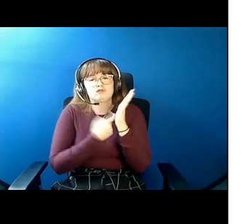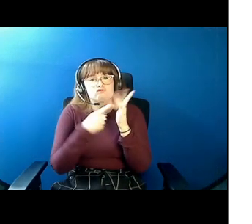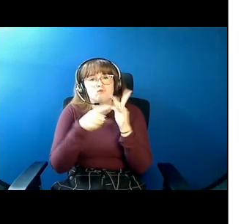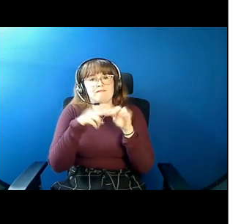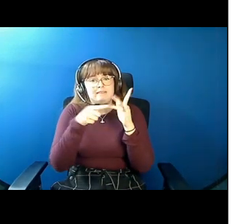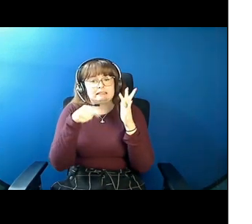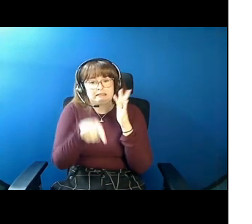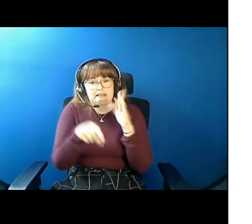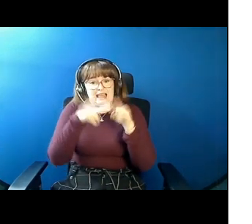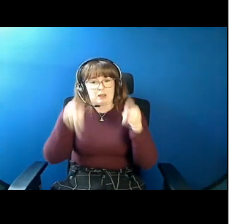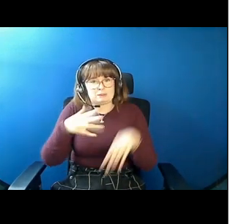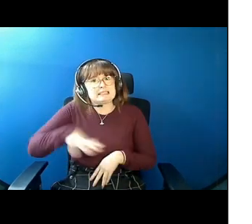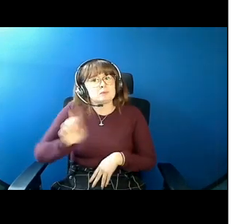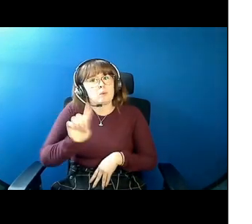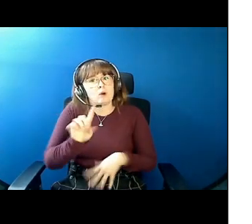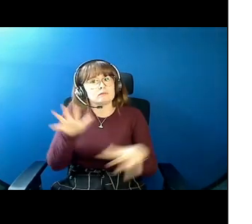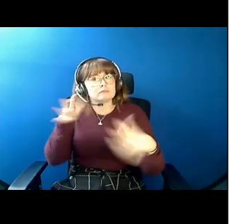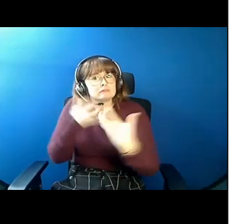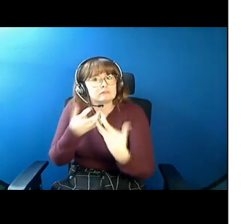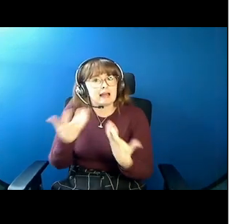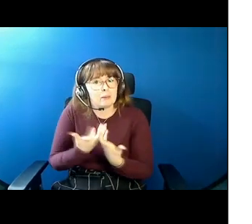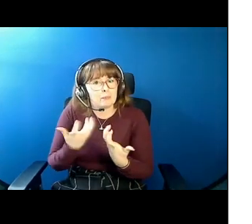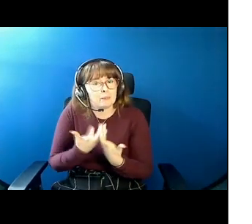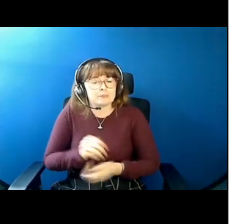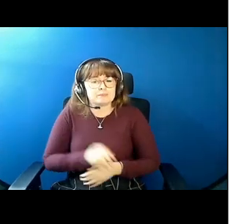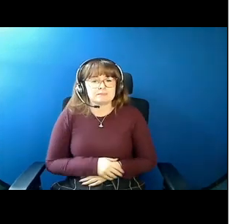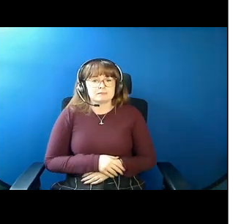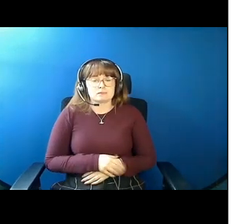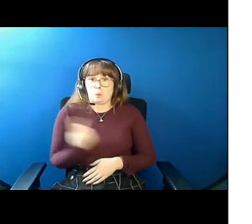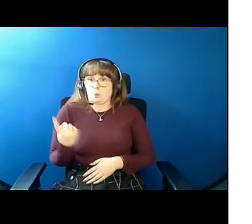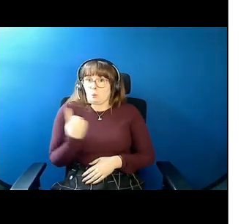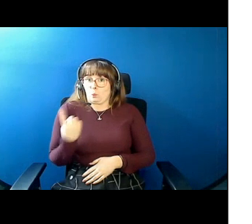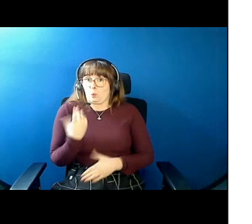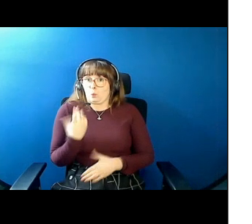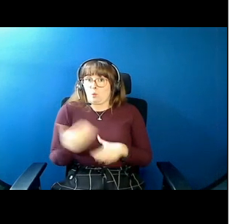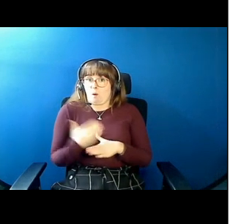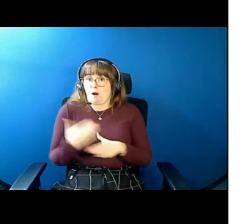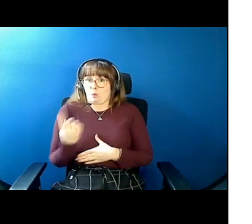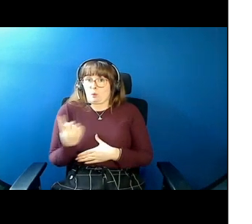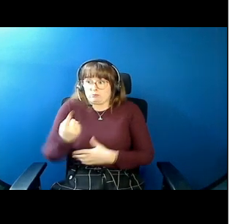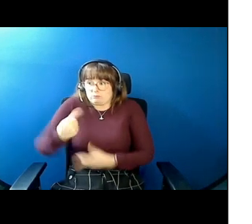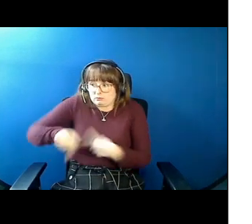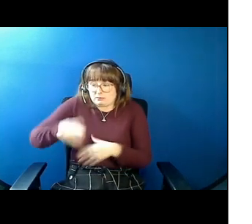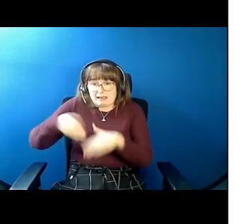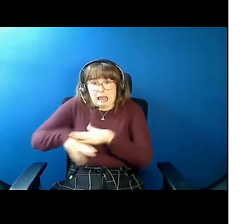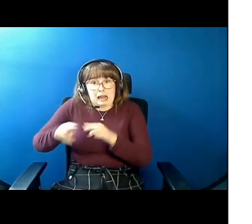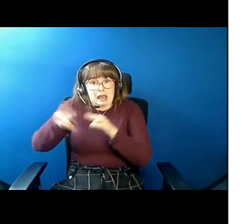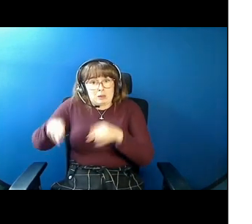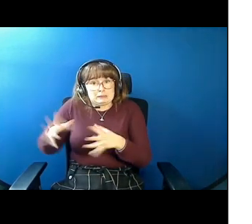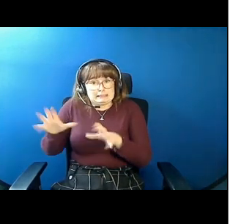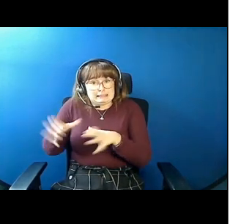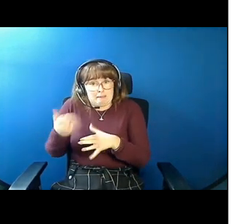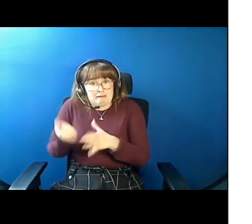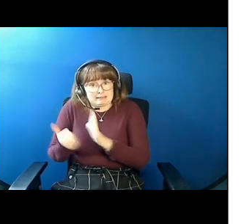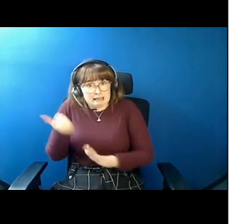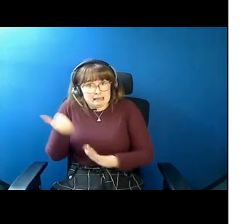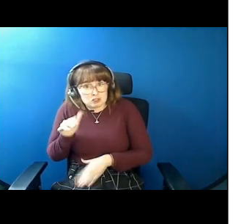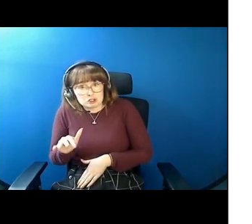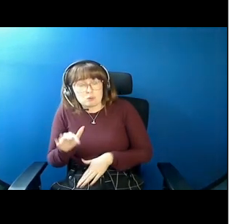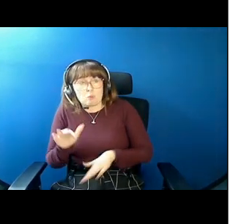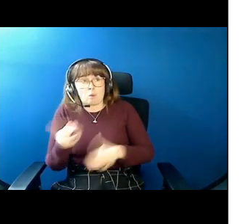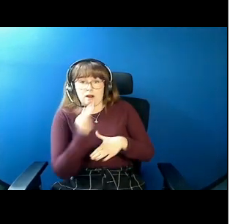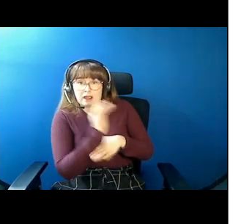to require? And who's going to do the work? Do we have the skills in-house? Do we have access to the supply chain, a sufficient